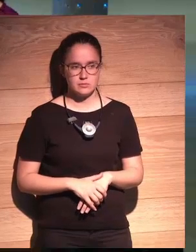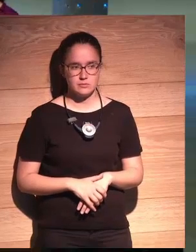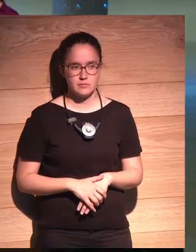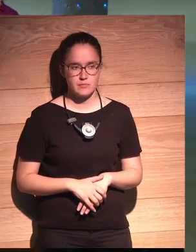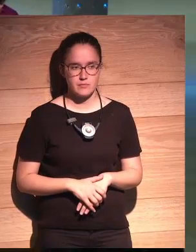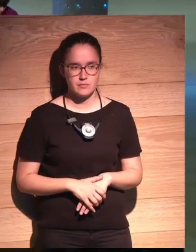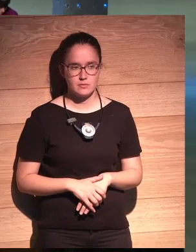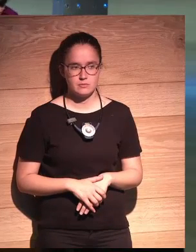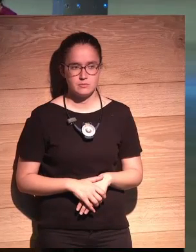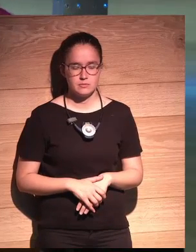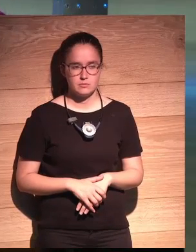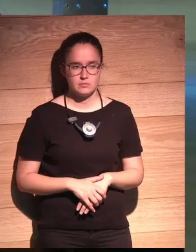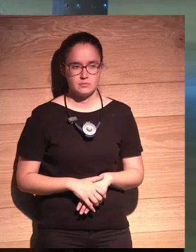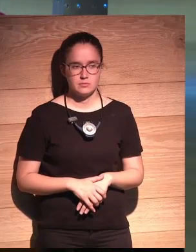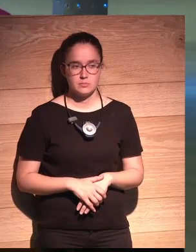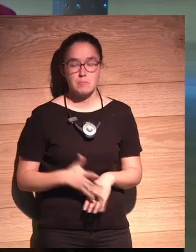Marisol?